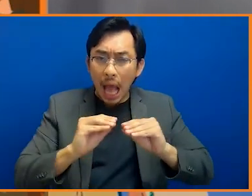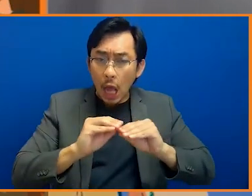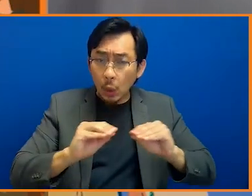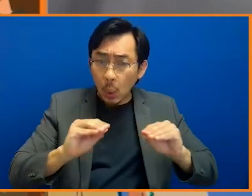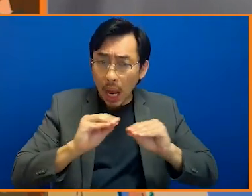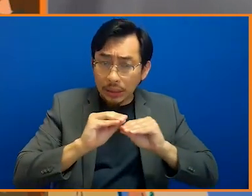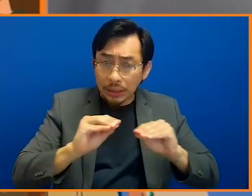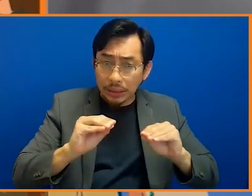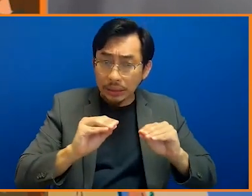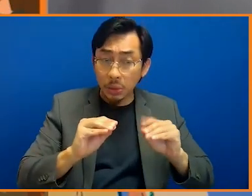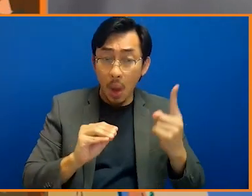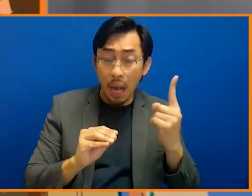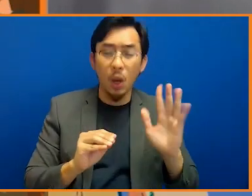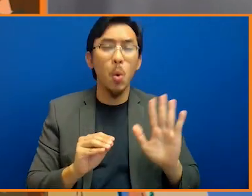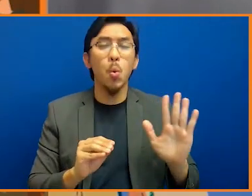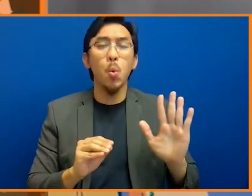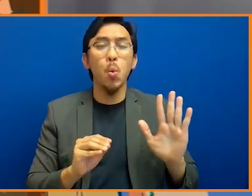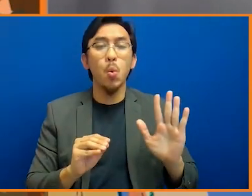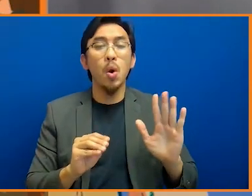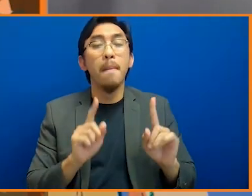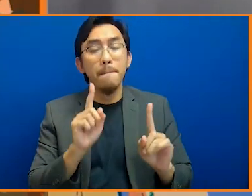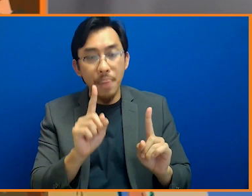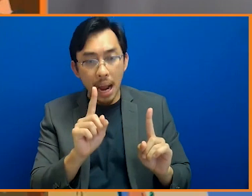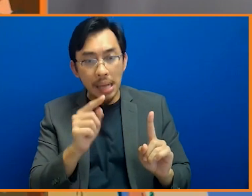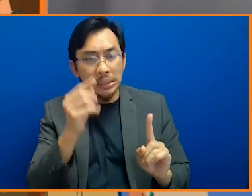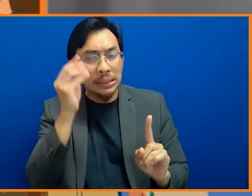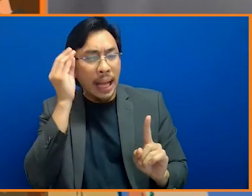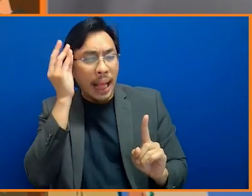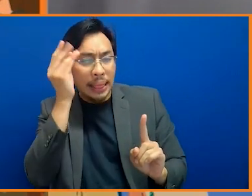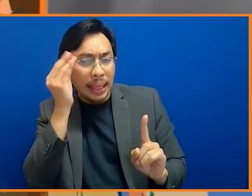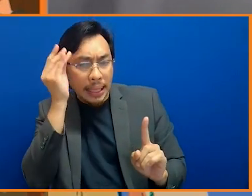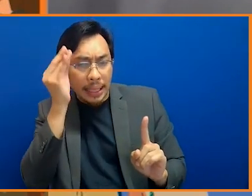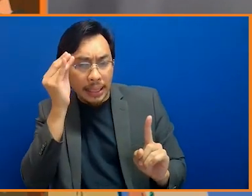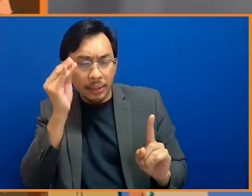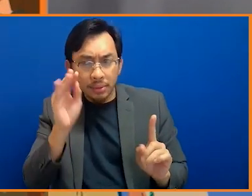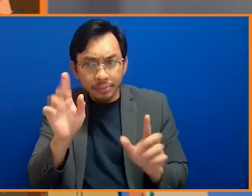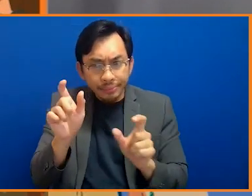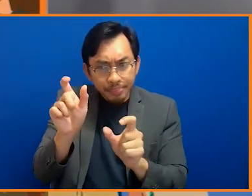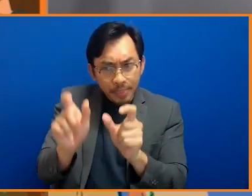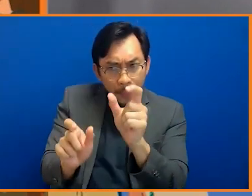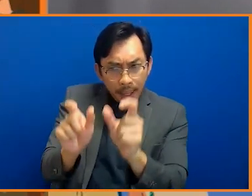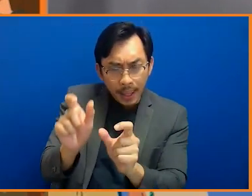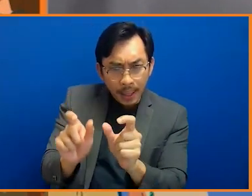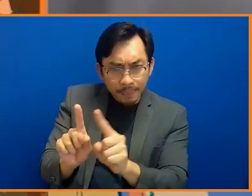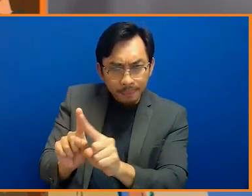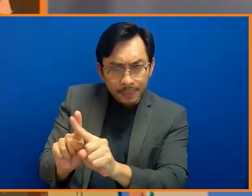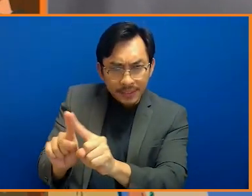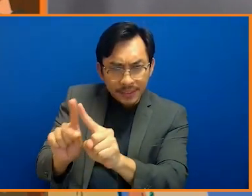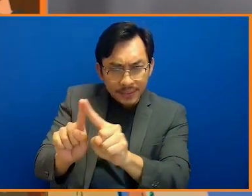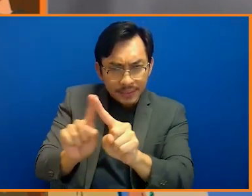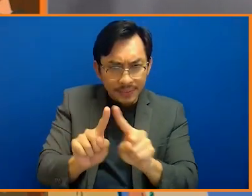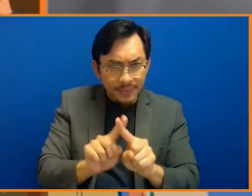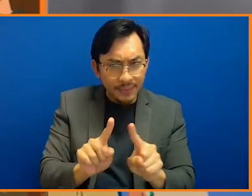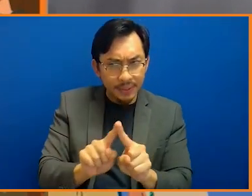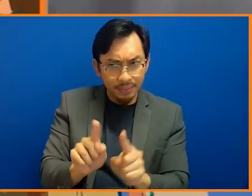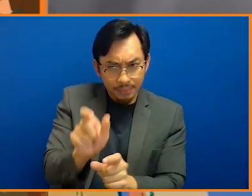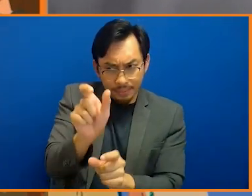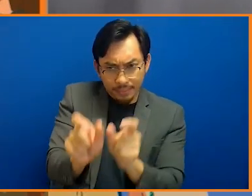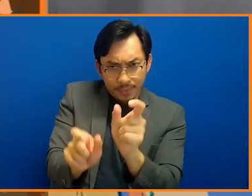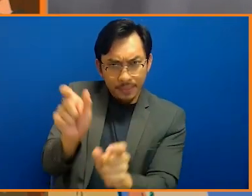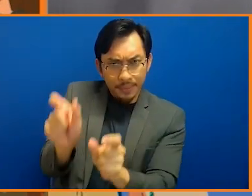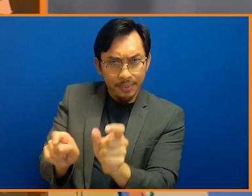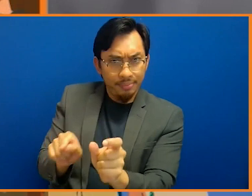the education, but we also must consider the characteristic of the people. And